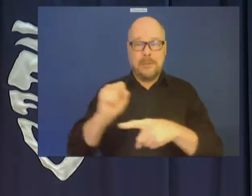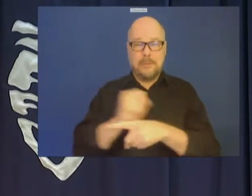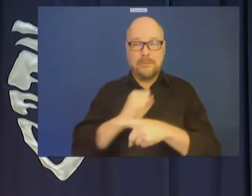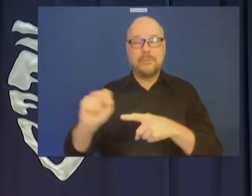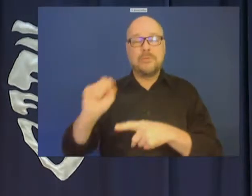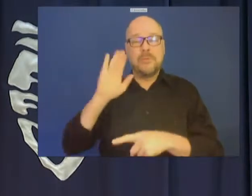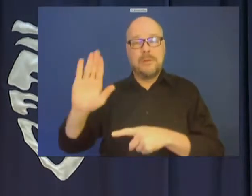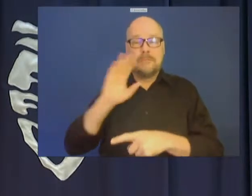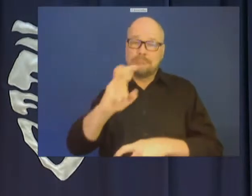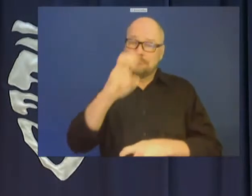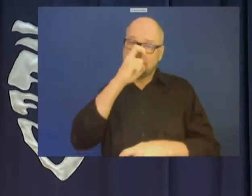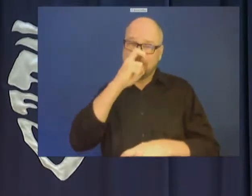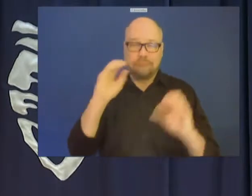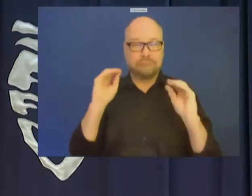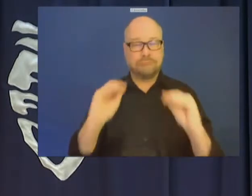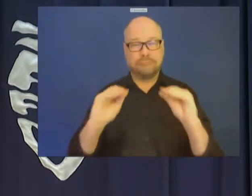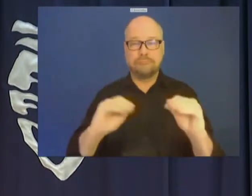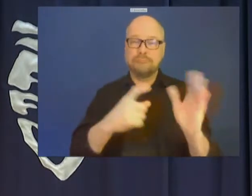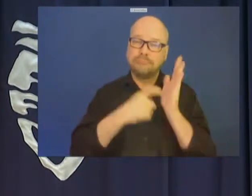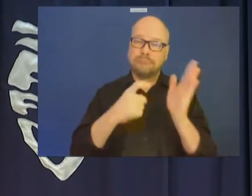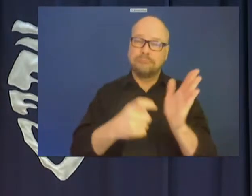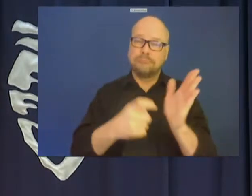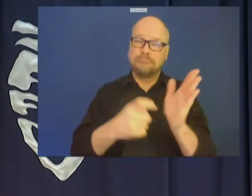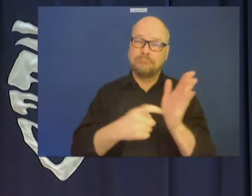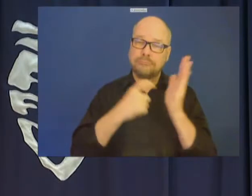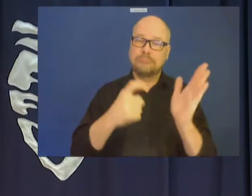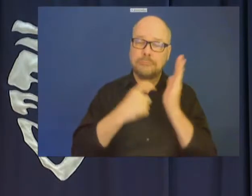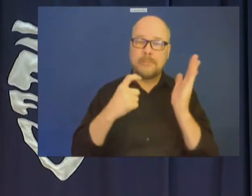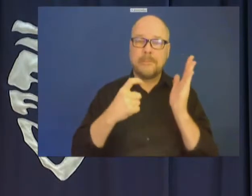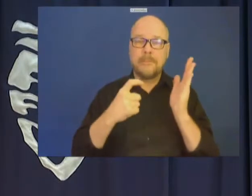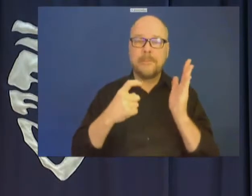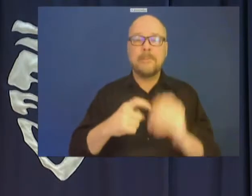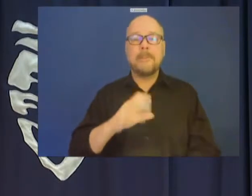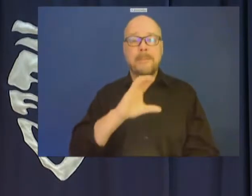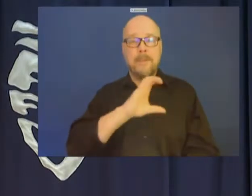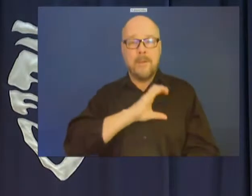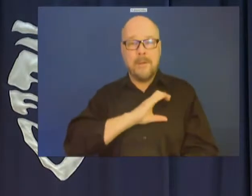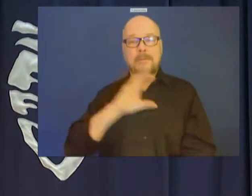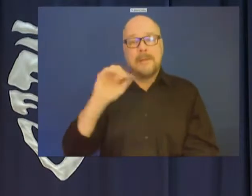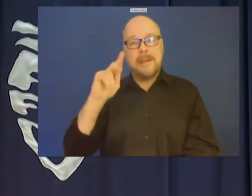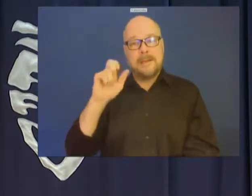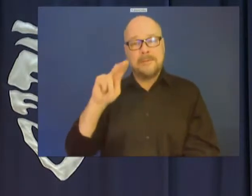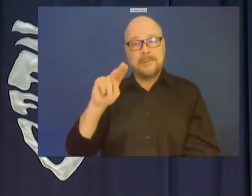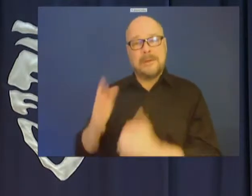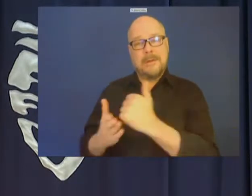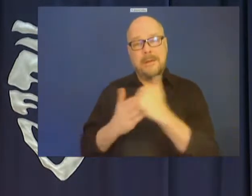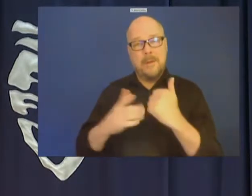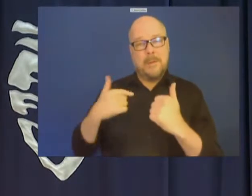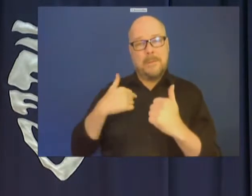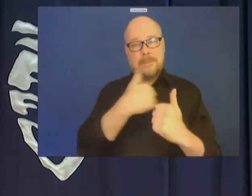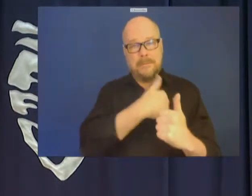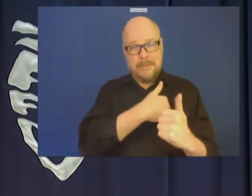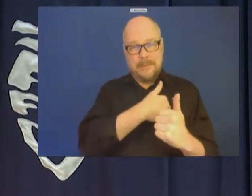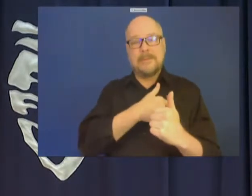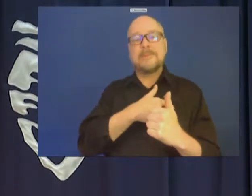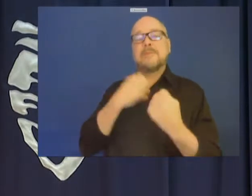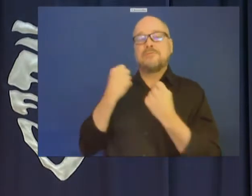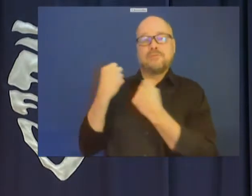communication from Officer Purdy. Officer Anderson taught us to drive with due regard to reach the people who would one day call us for